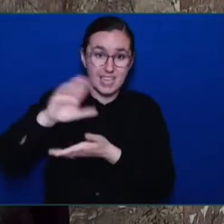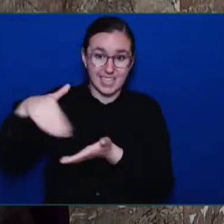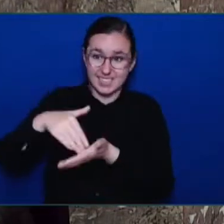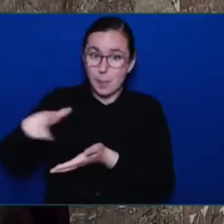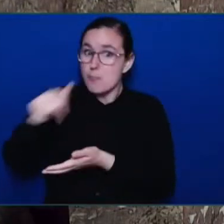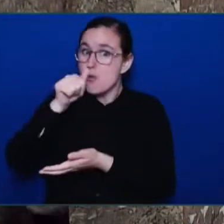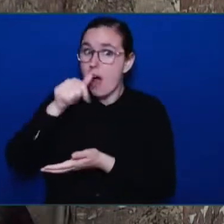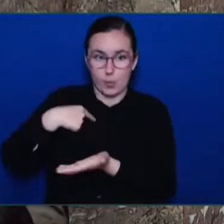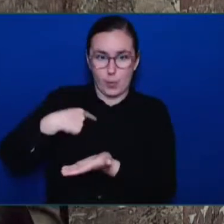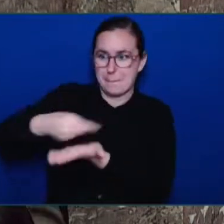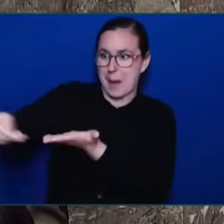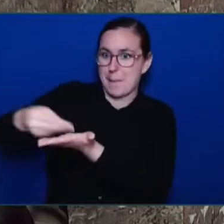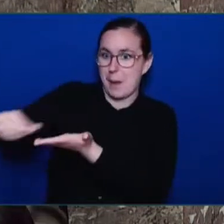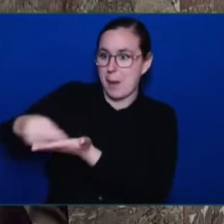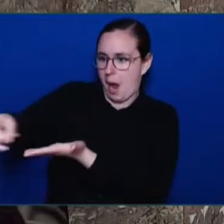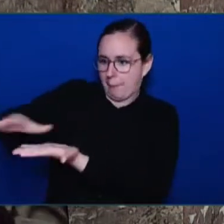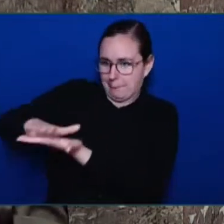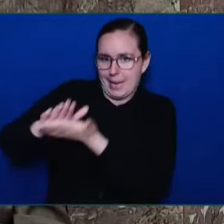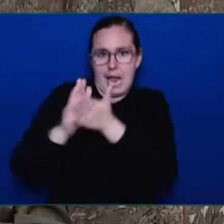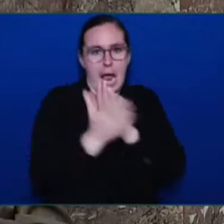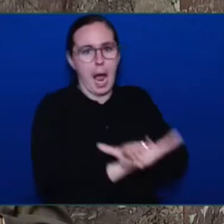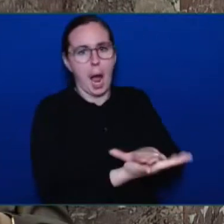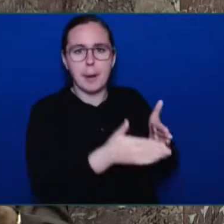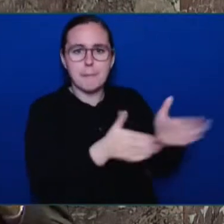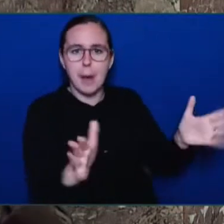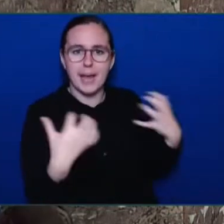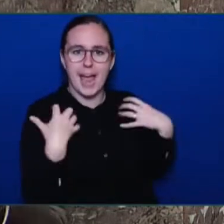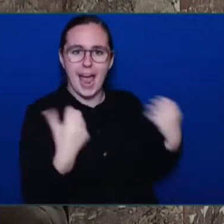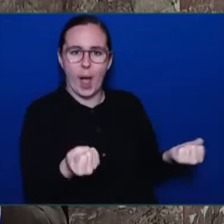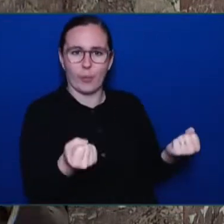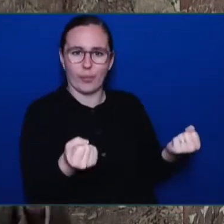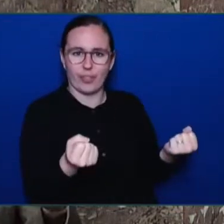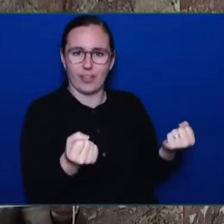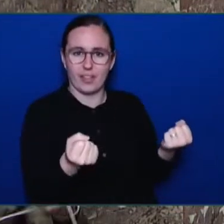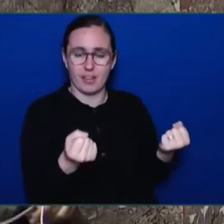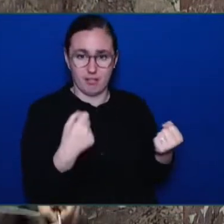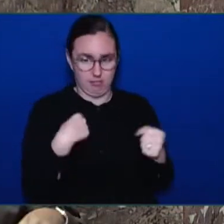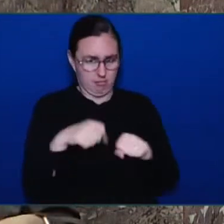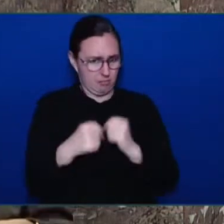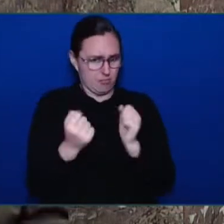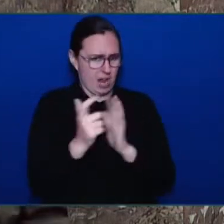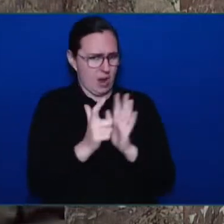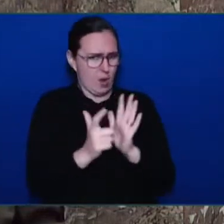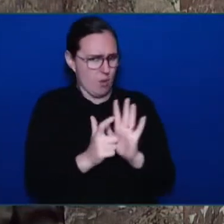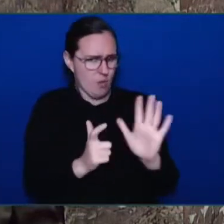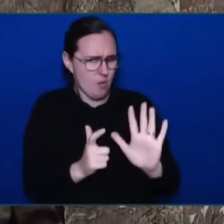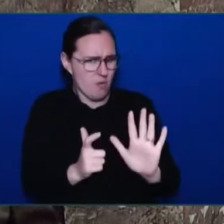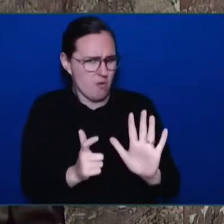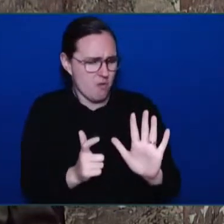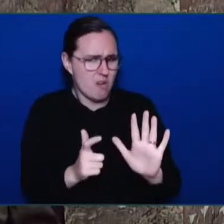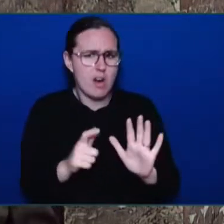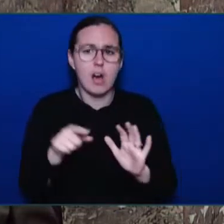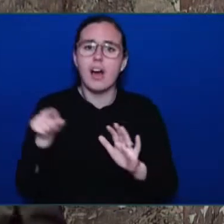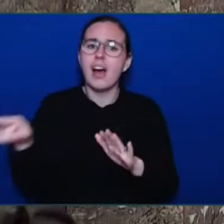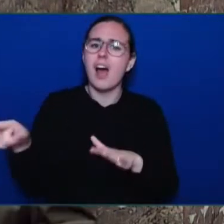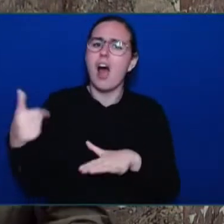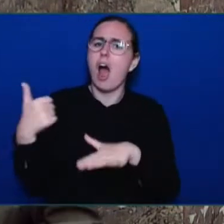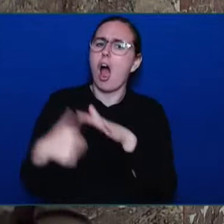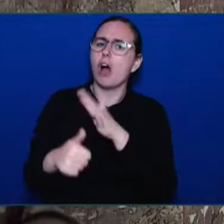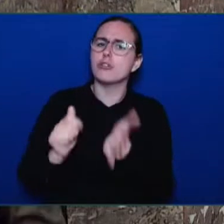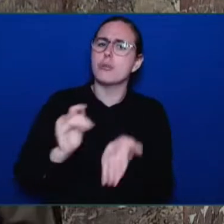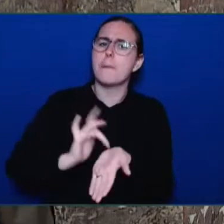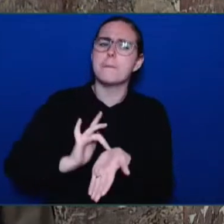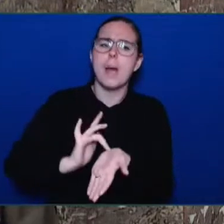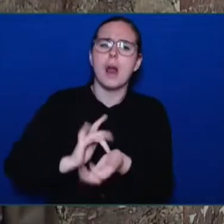Medicare Protection Act, that is the responsibility under the law, under the Medicare Protection Act, of the Medical Services Commission. And